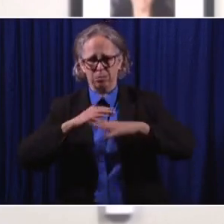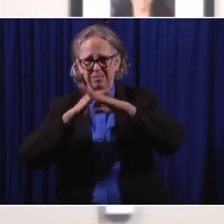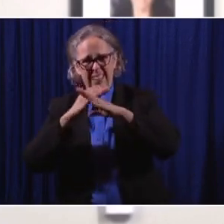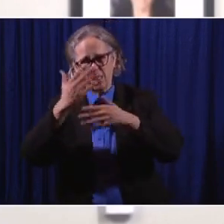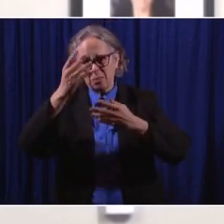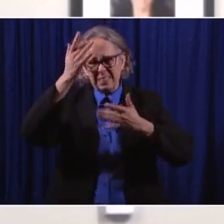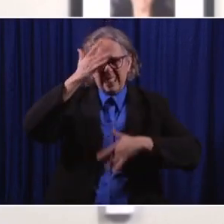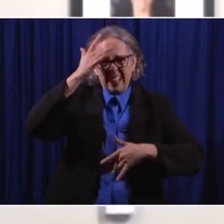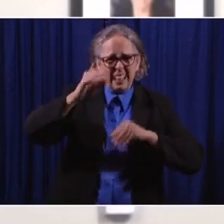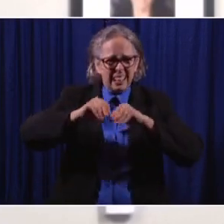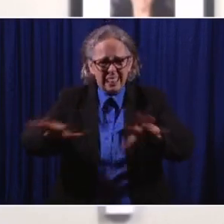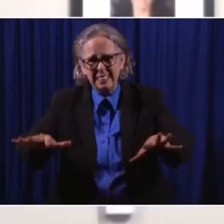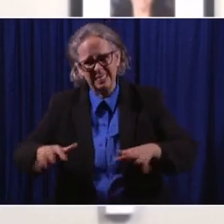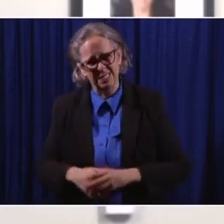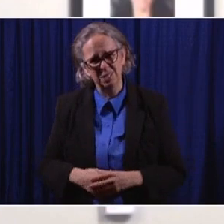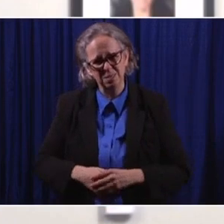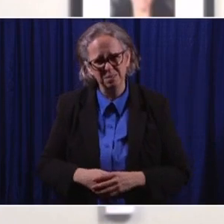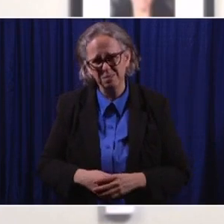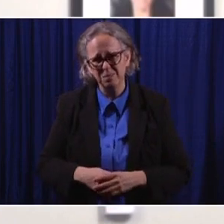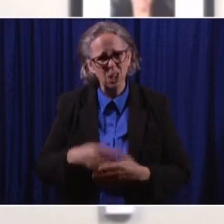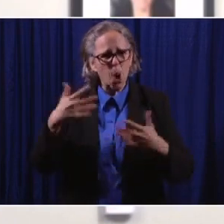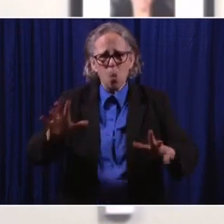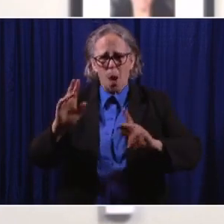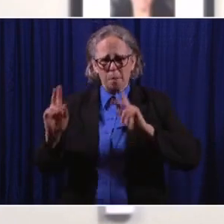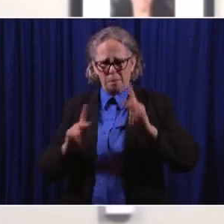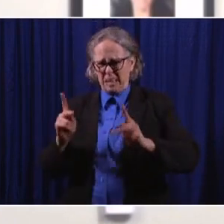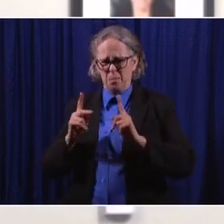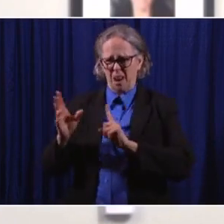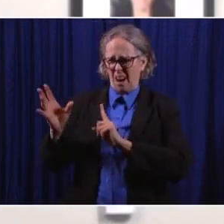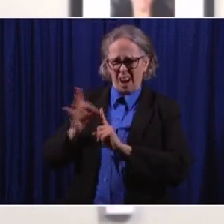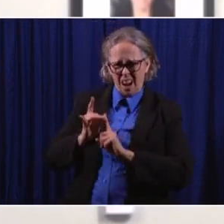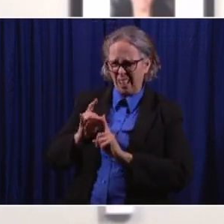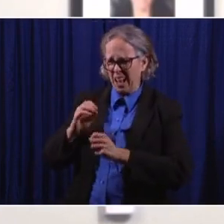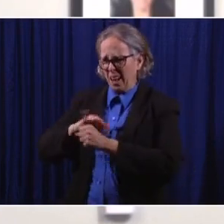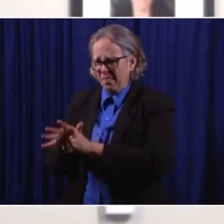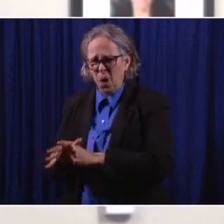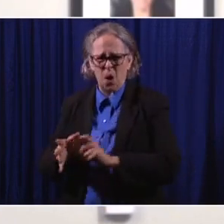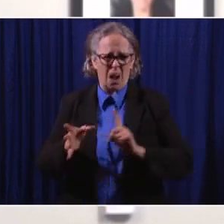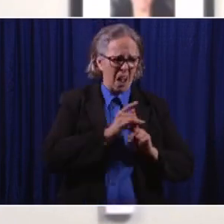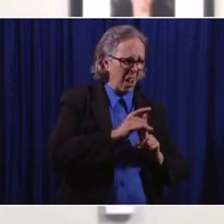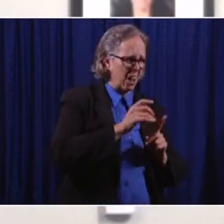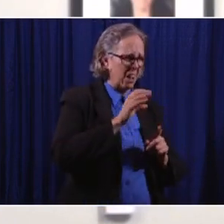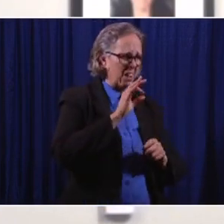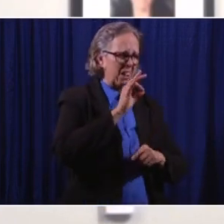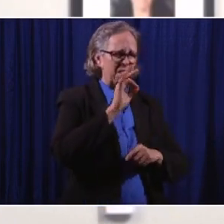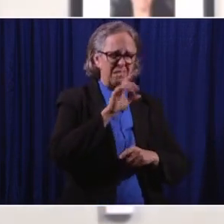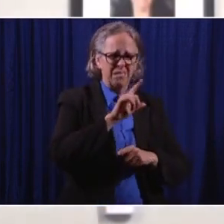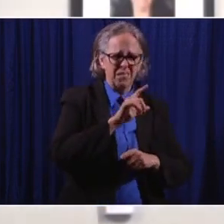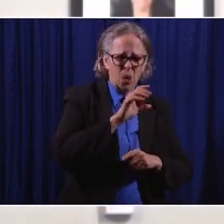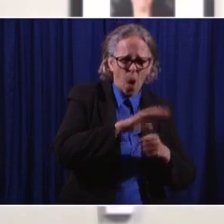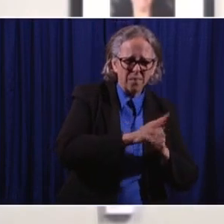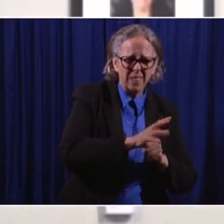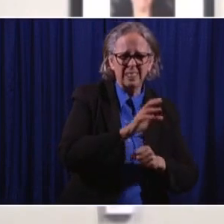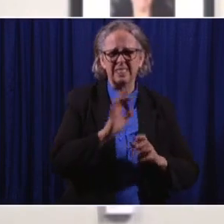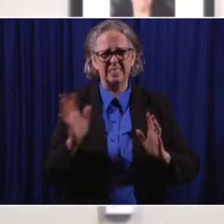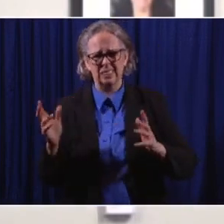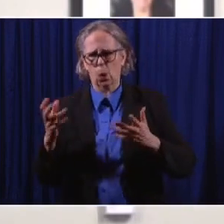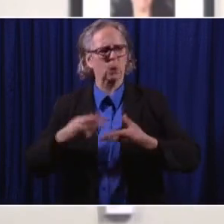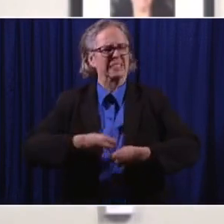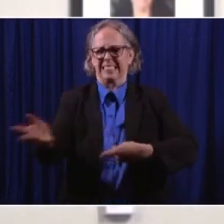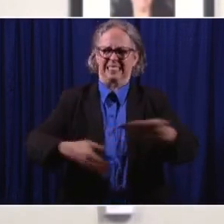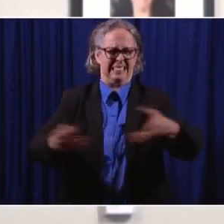COVID symptoms. We don't want to be fighting on all fronts. So we're going to really try to make vaccinations accessible. Again, we'll do those on site for our